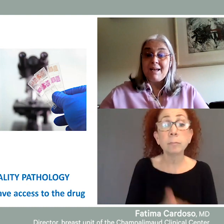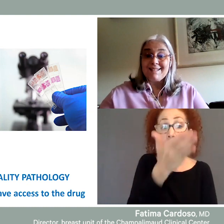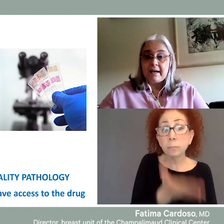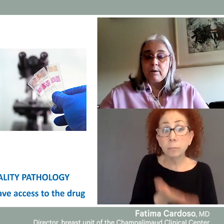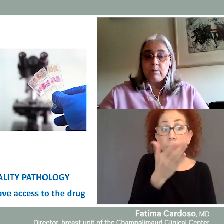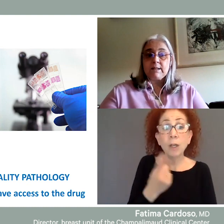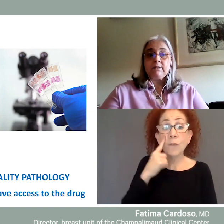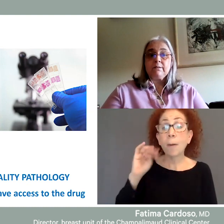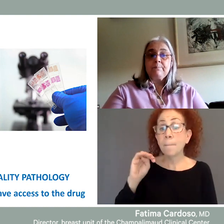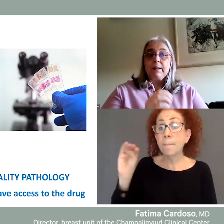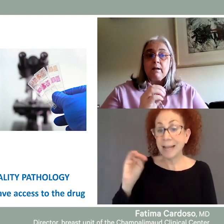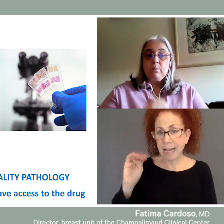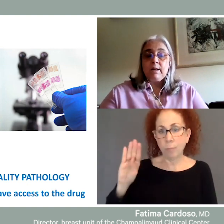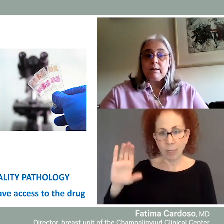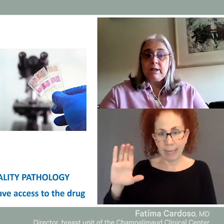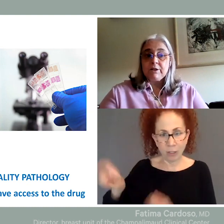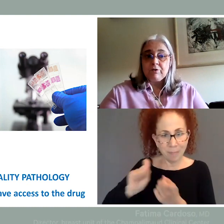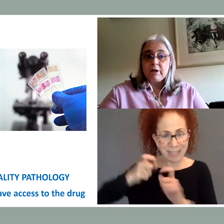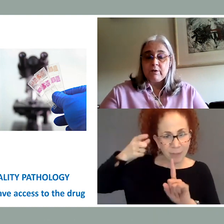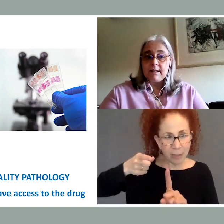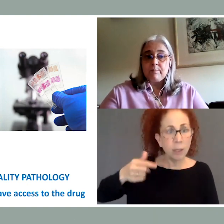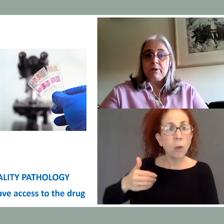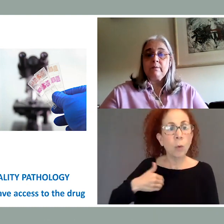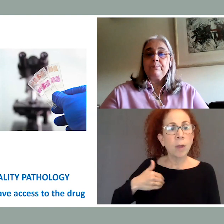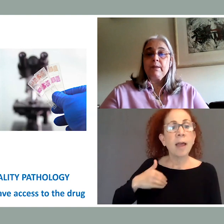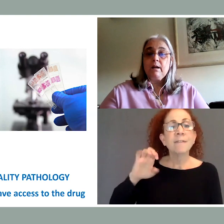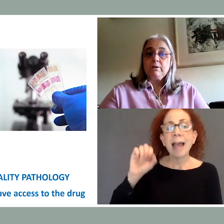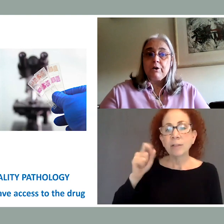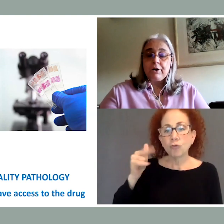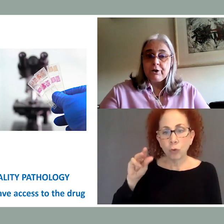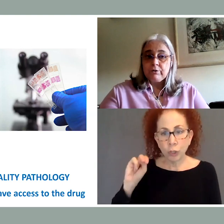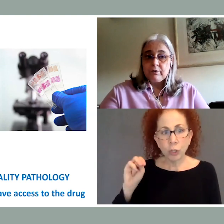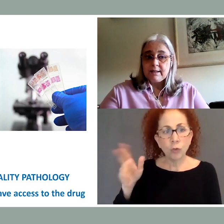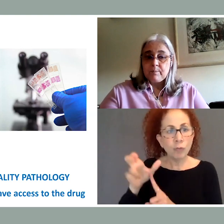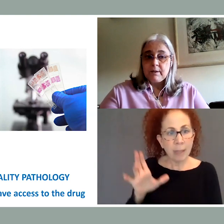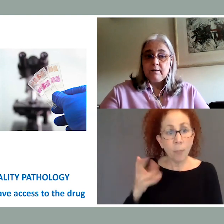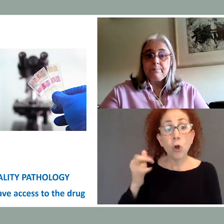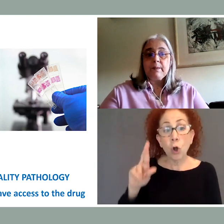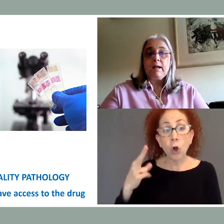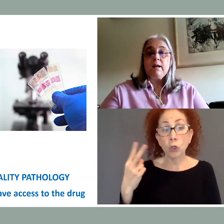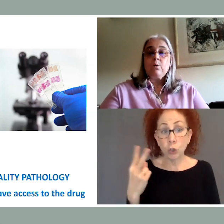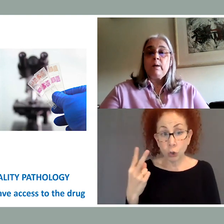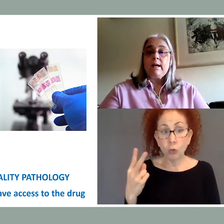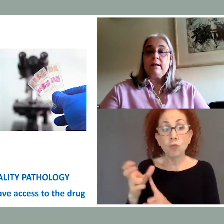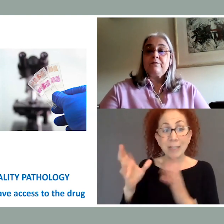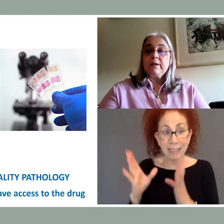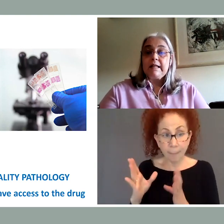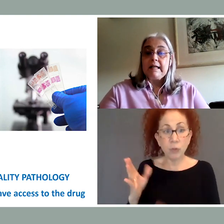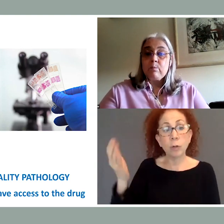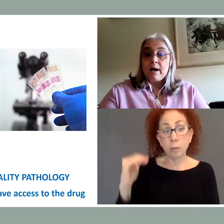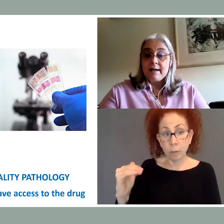specifically for metastatic breast cancer? We have the estrogen receptor, the HER2 receptor, we